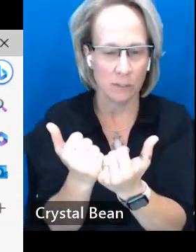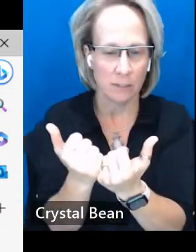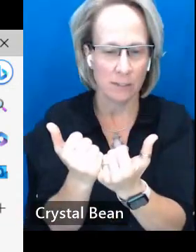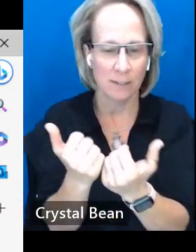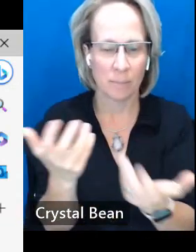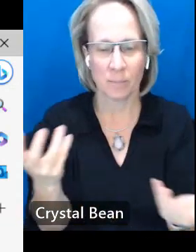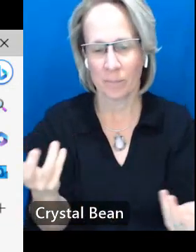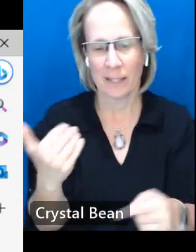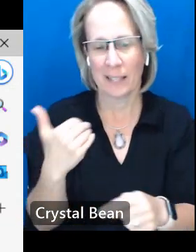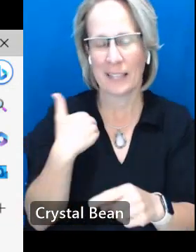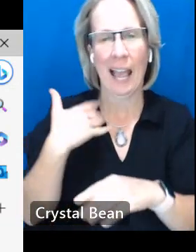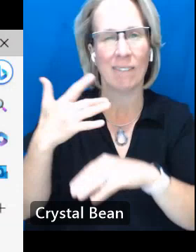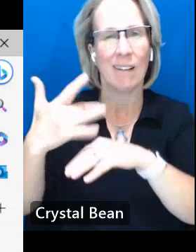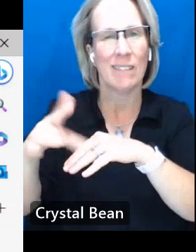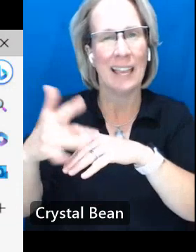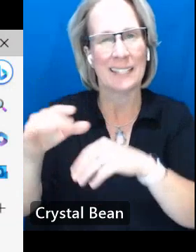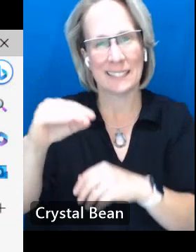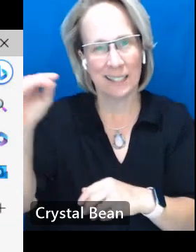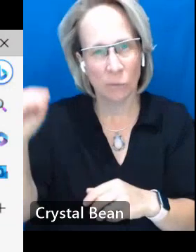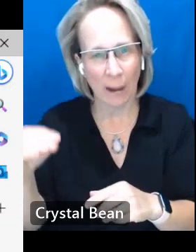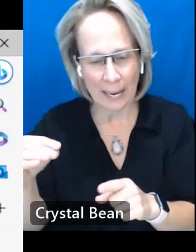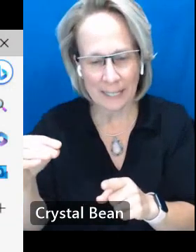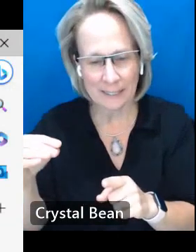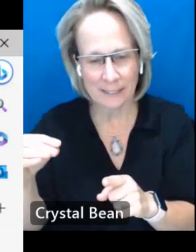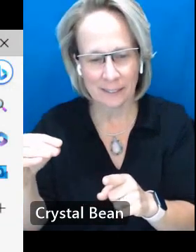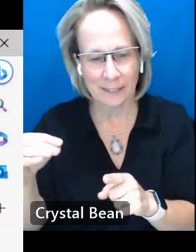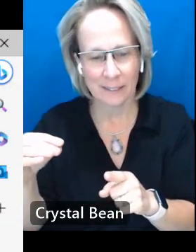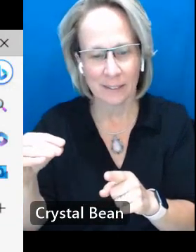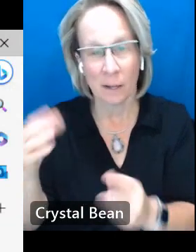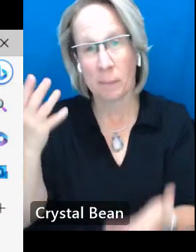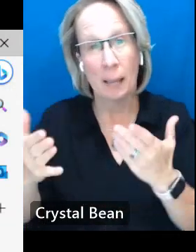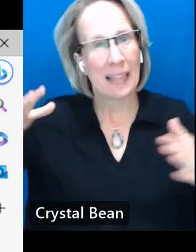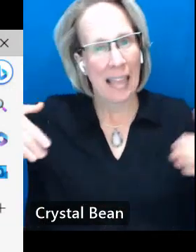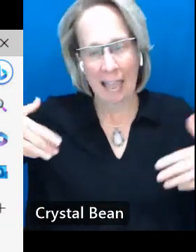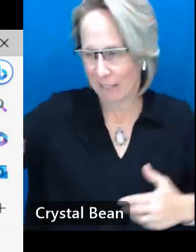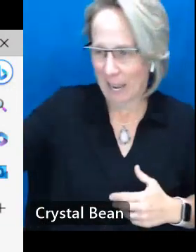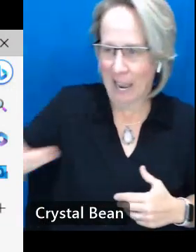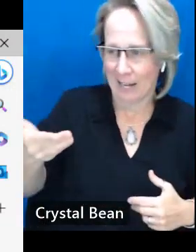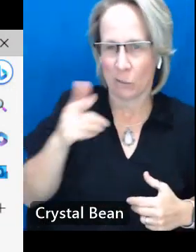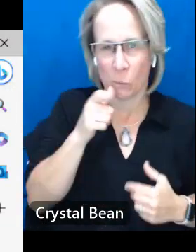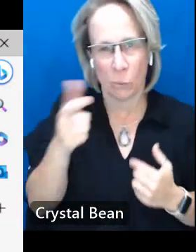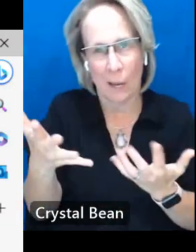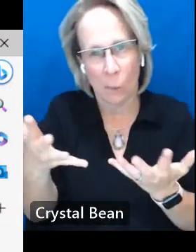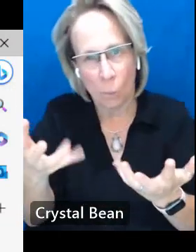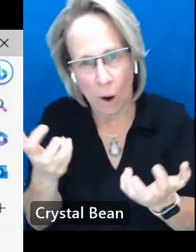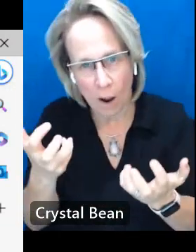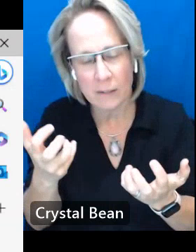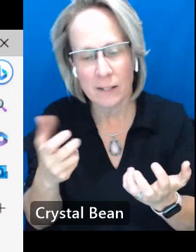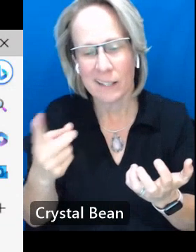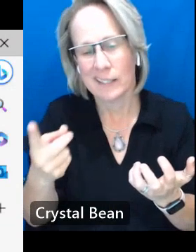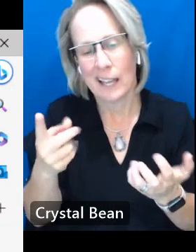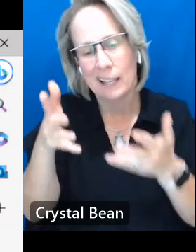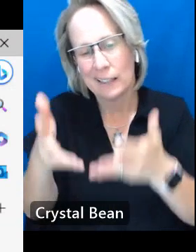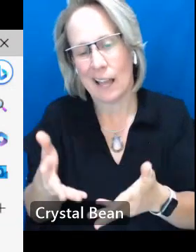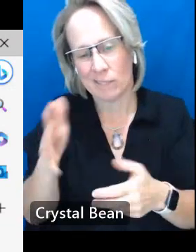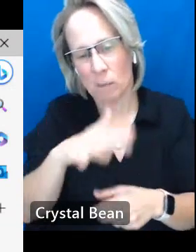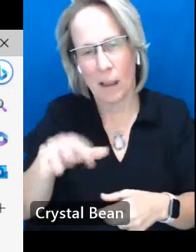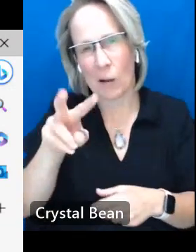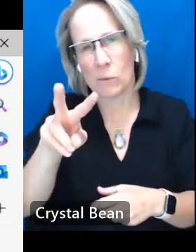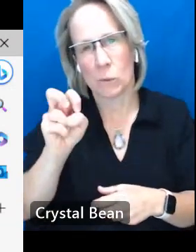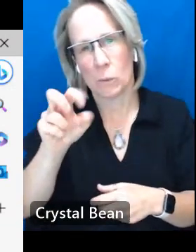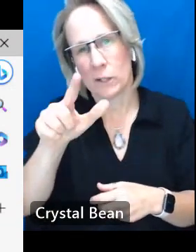vacancy rate and maybe haven't hired as much as they would like to, they end up with about 224,000